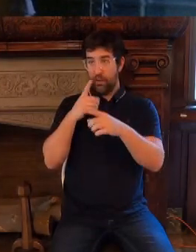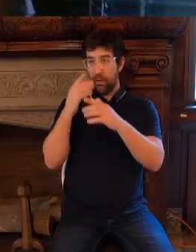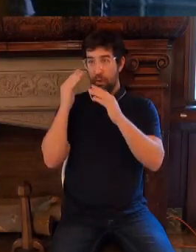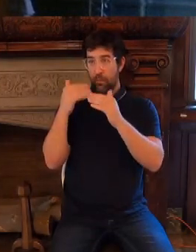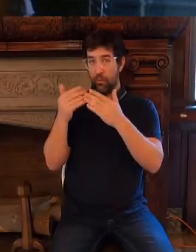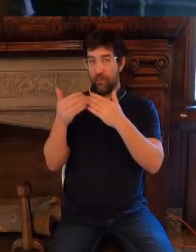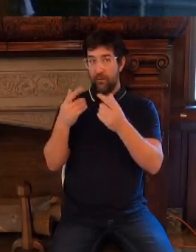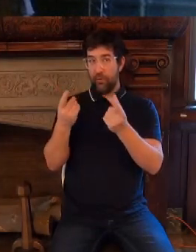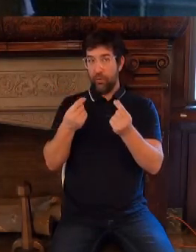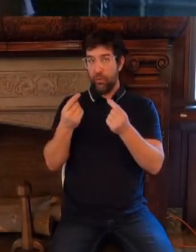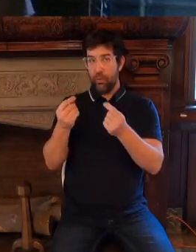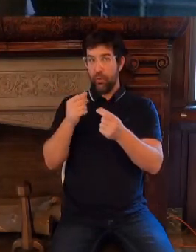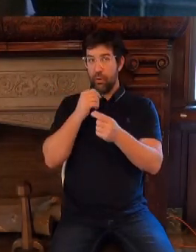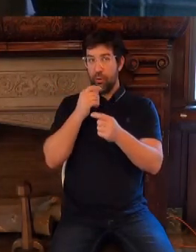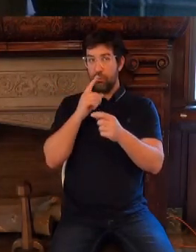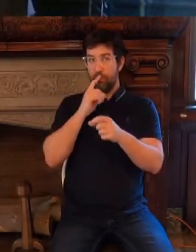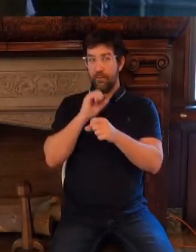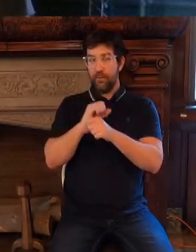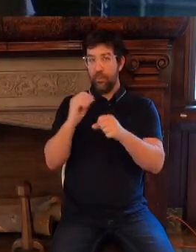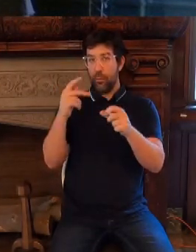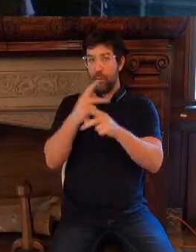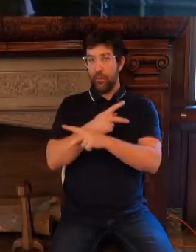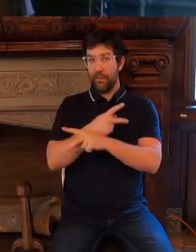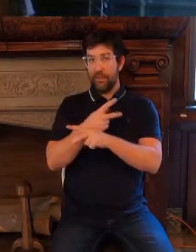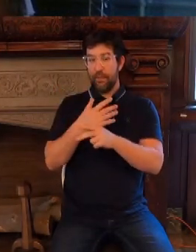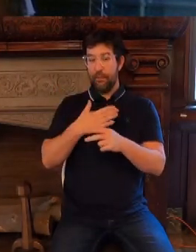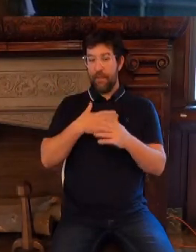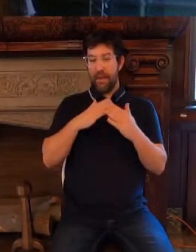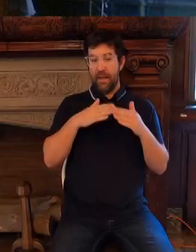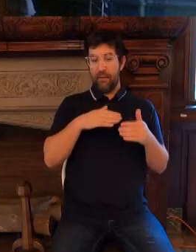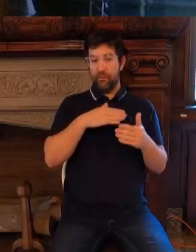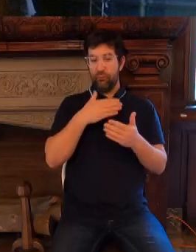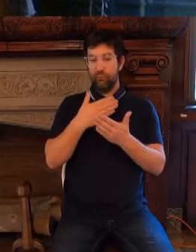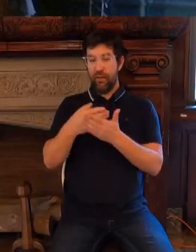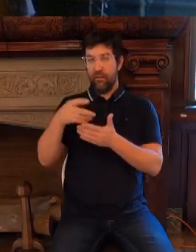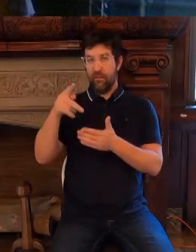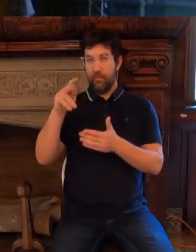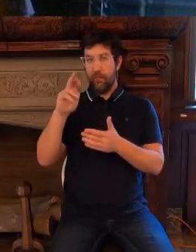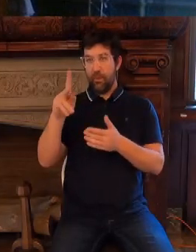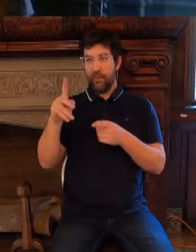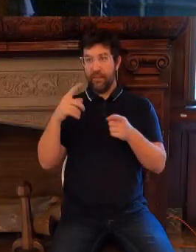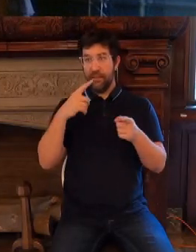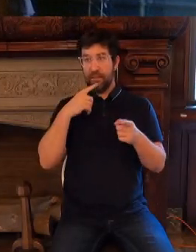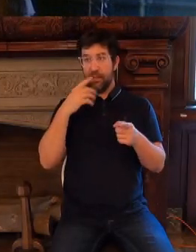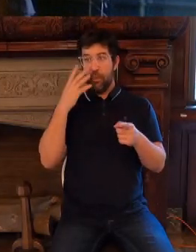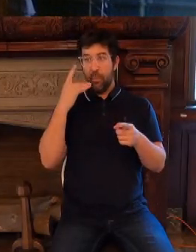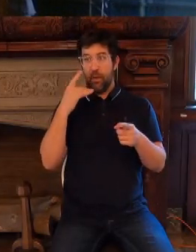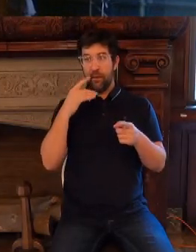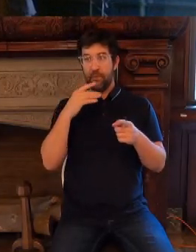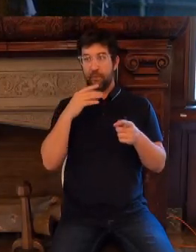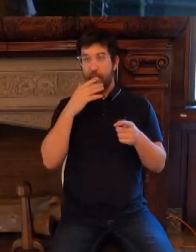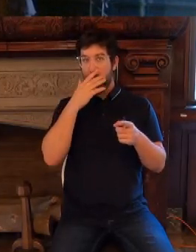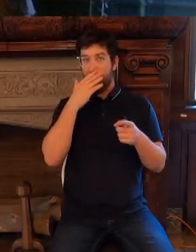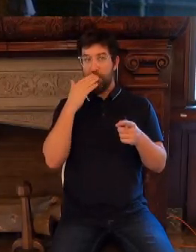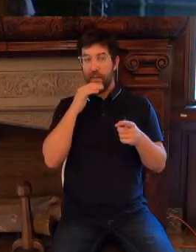whatever they do, they don't make it even more difficult to get from my house to the park. And he said, well, that's why I never wait for a train.